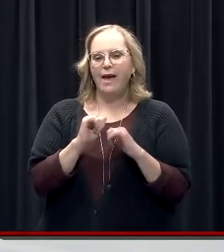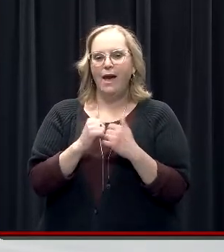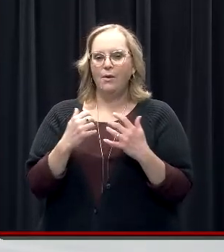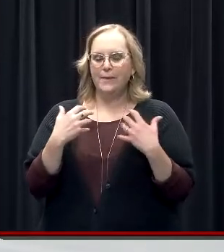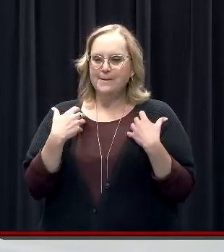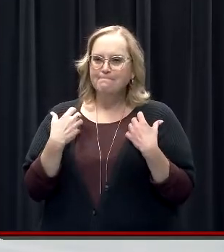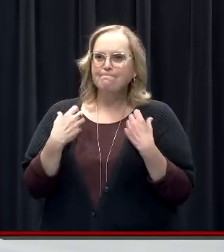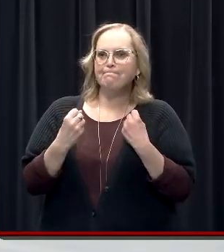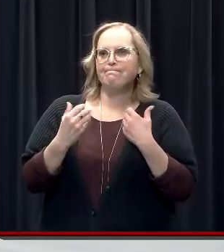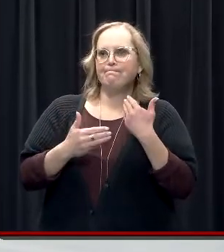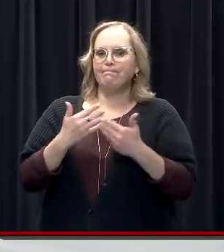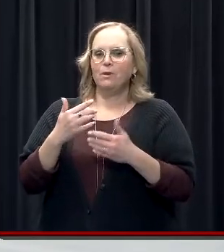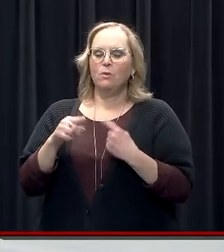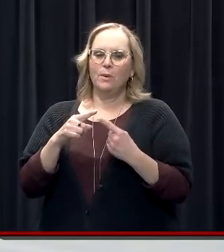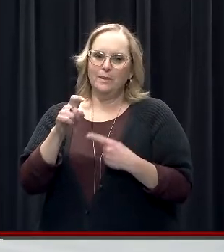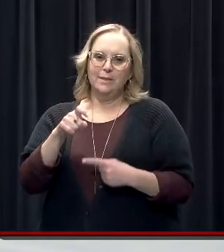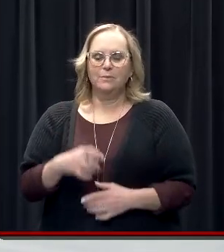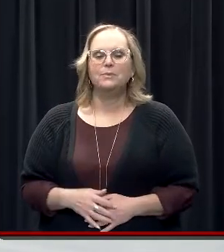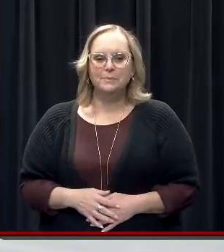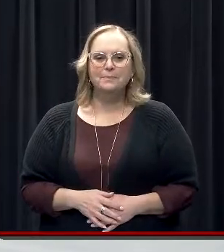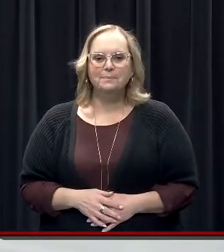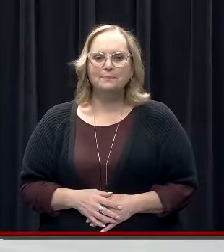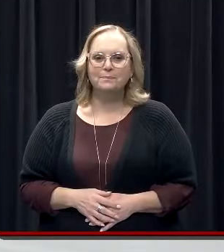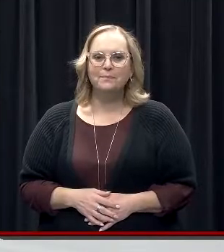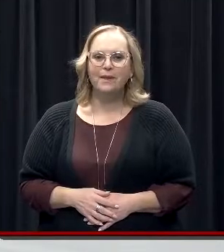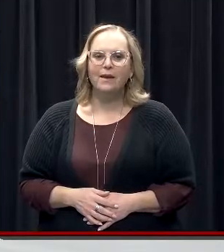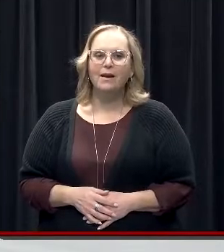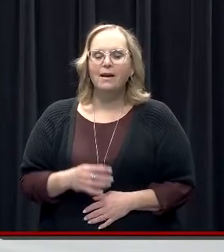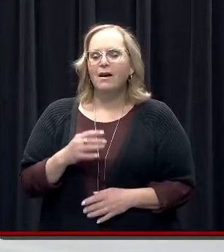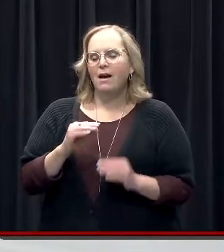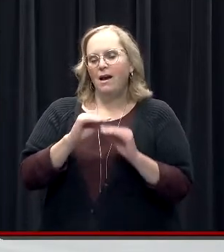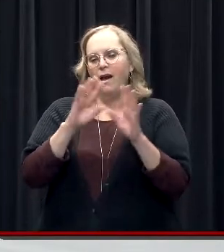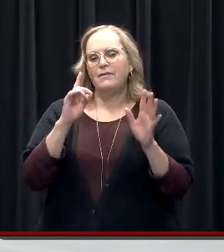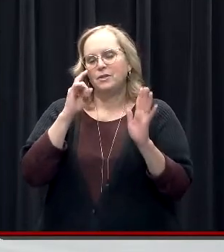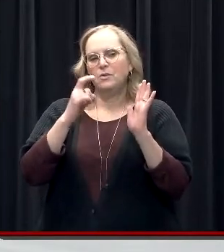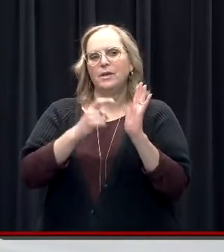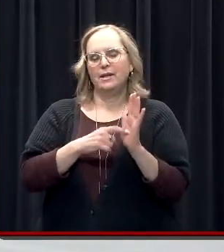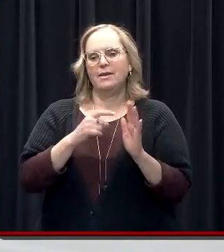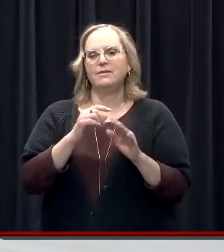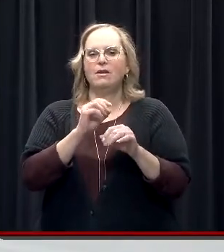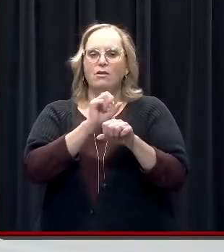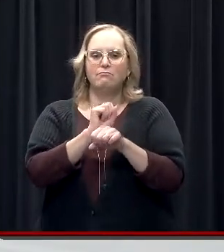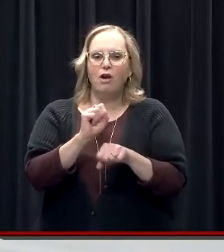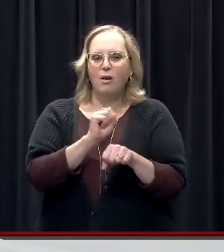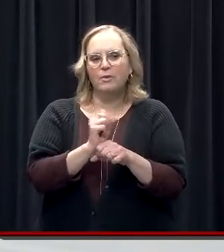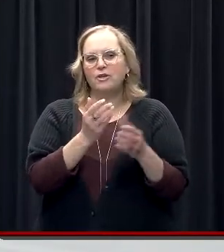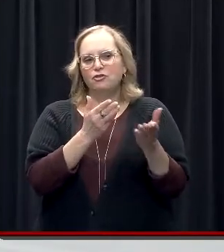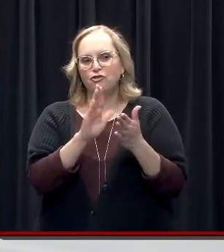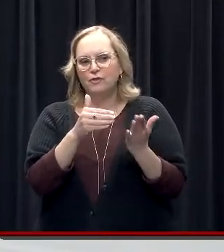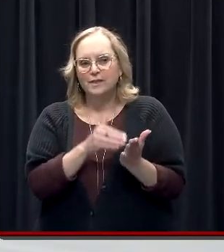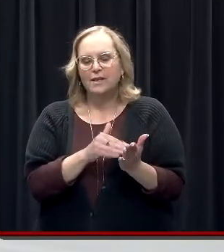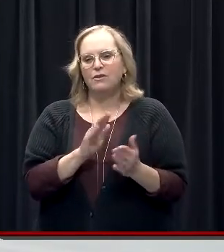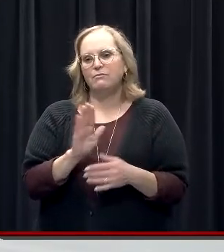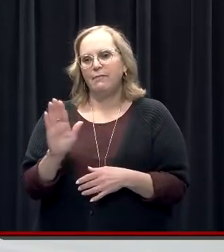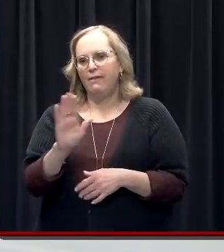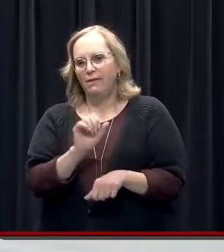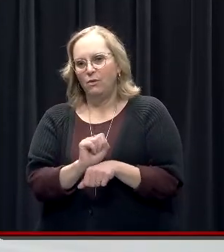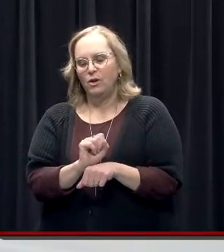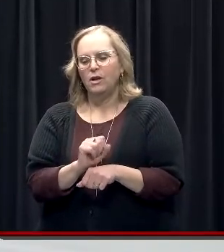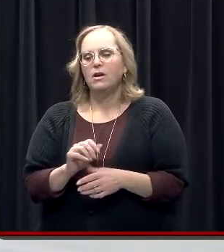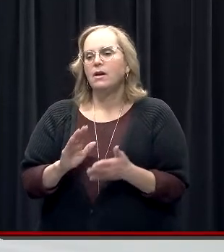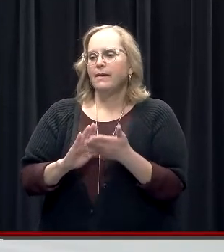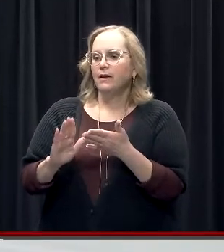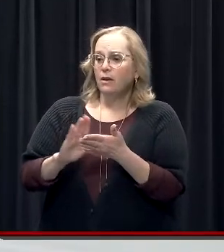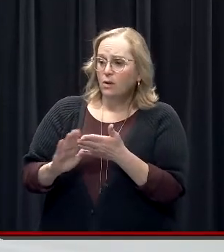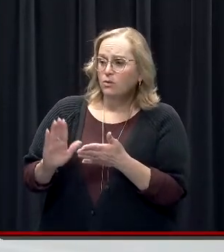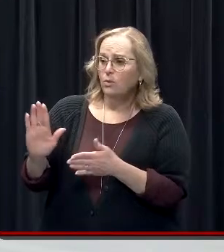of need. You know, we obviously have recognized our operations service center and the work that they've done, our custodians, the work